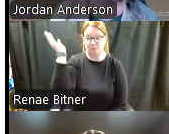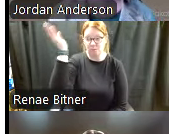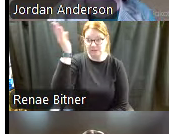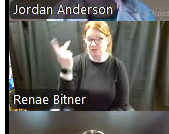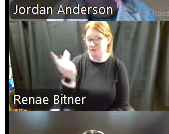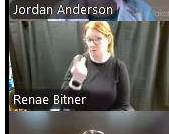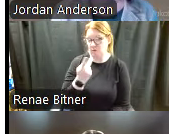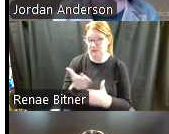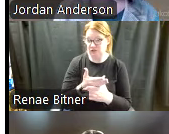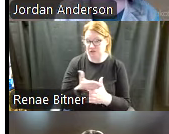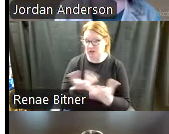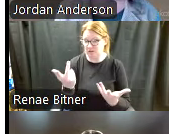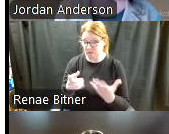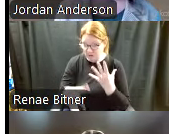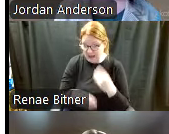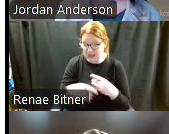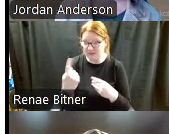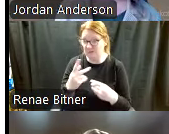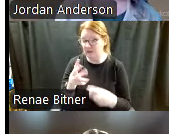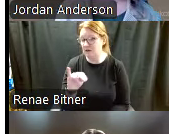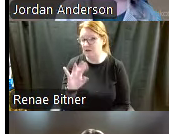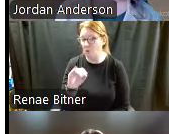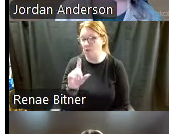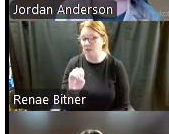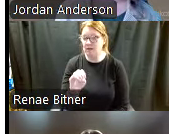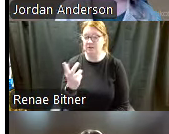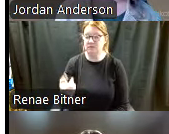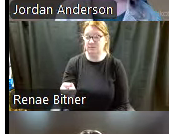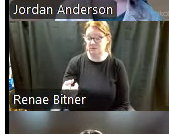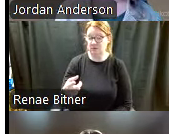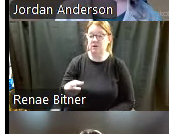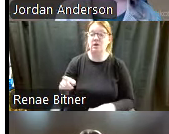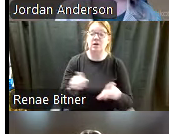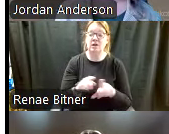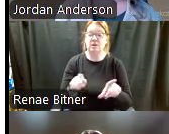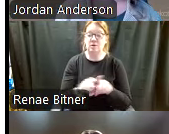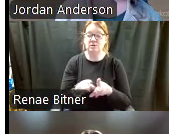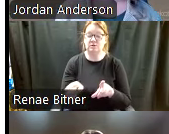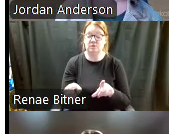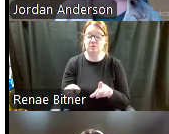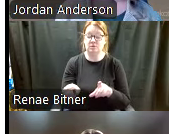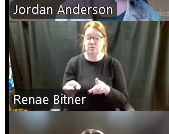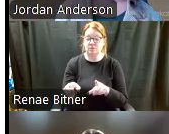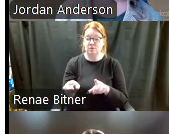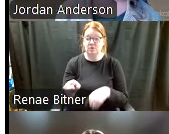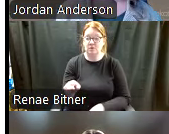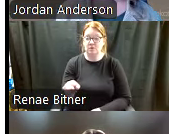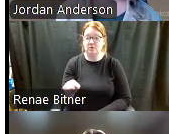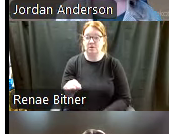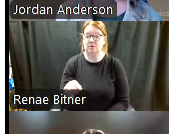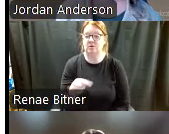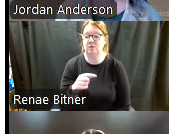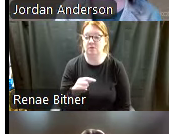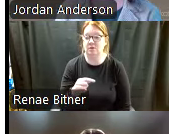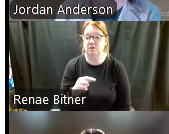share. Nicole, anything you want to add? I was just going to say, in addition to, if you weren't going to look here